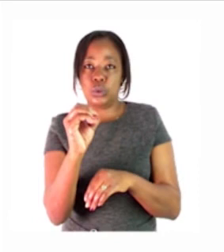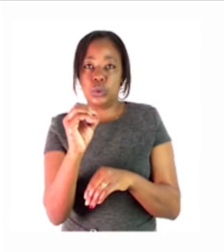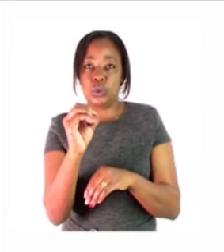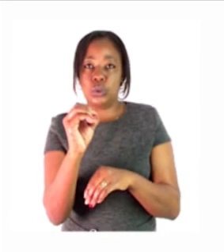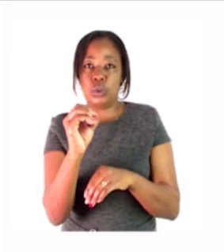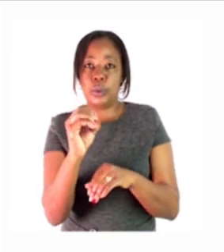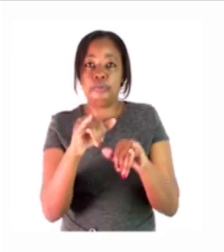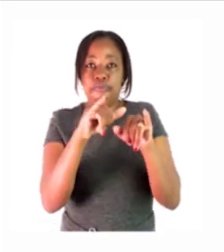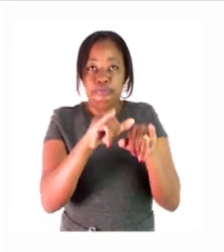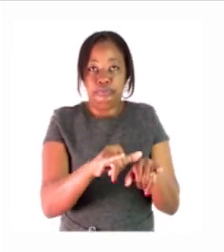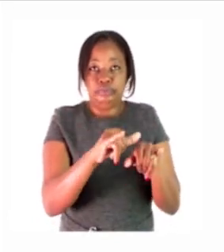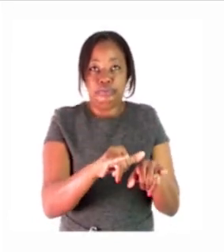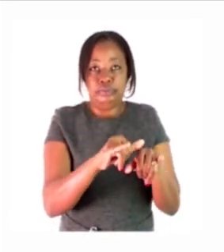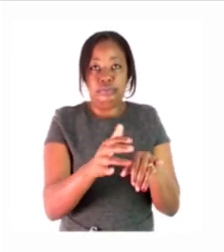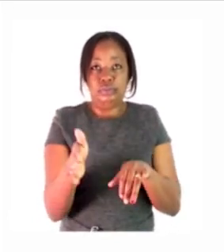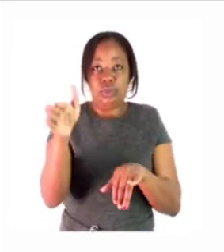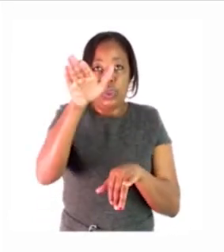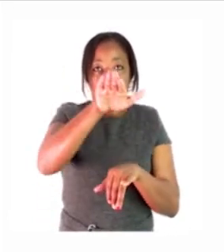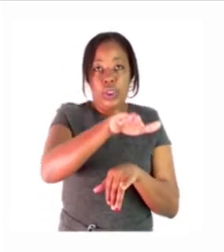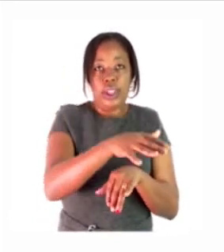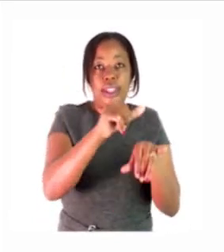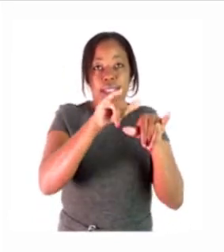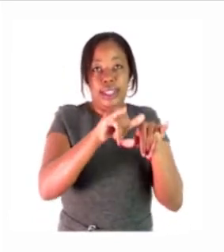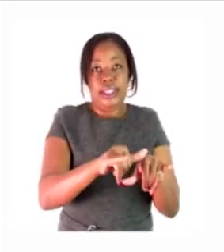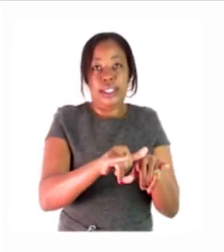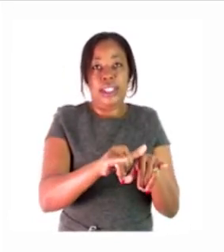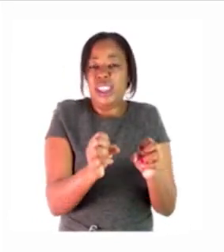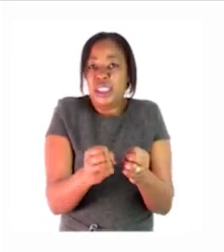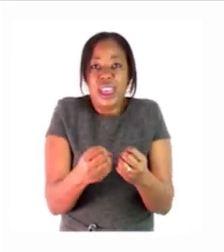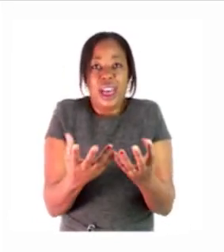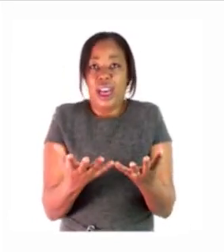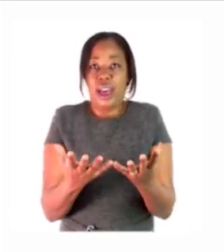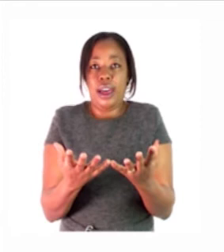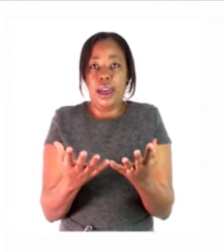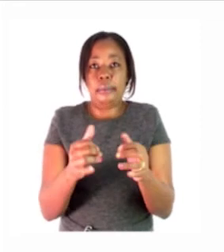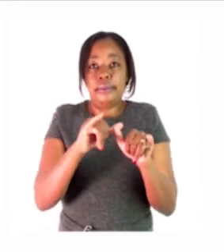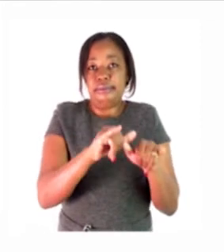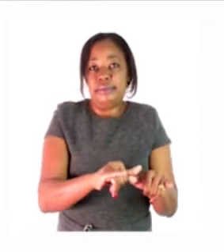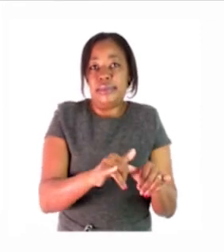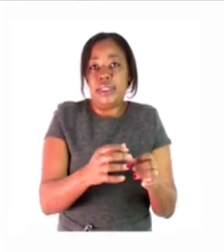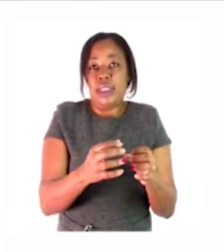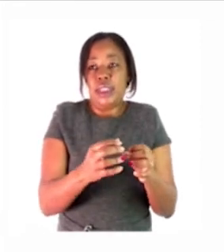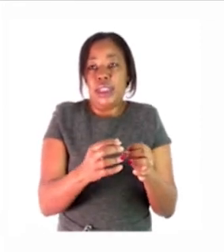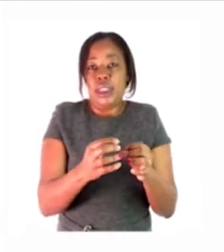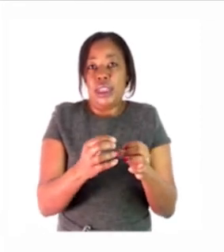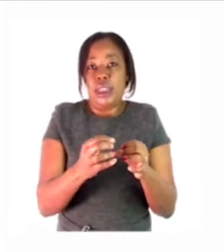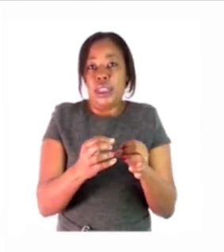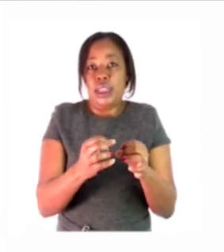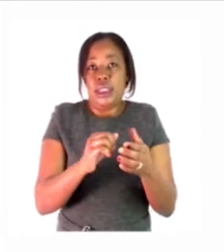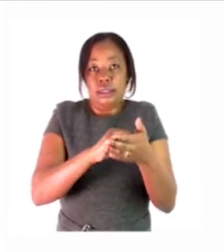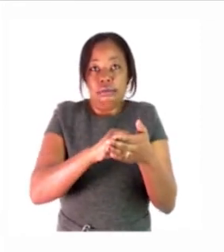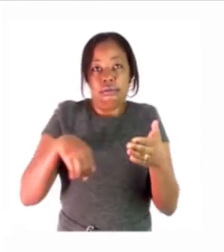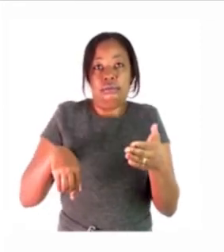many camels are left on the hill? What operation sign are we to use on that statement? I think we have to